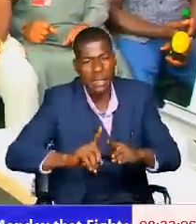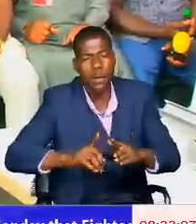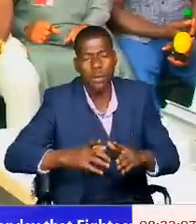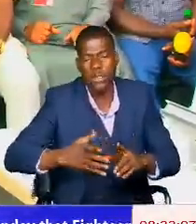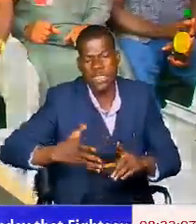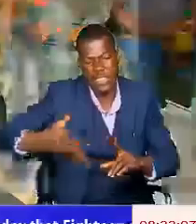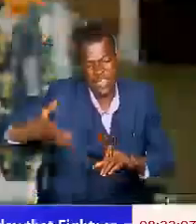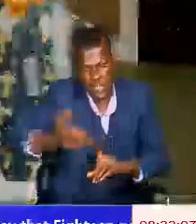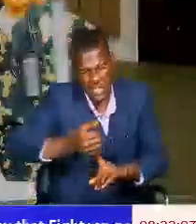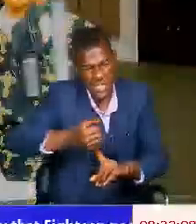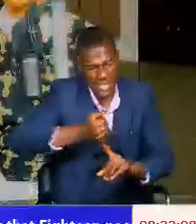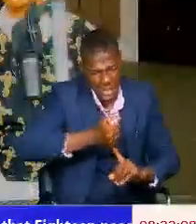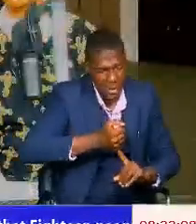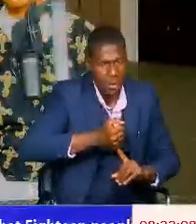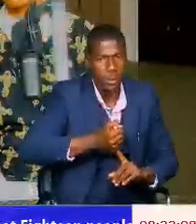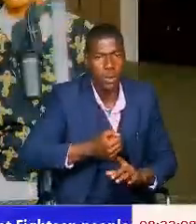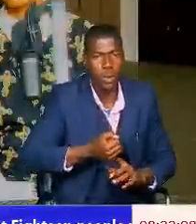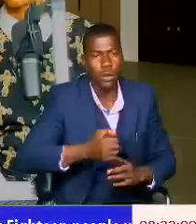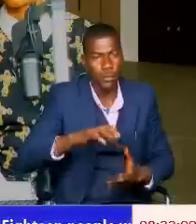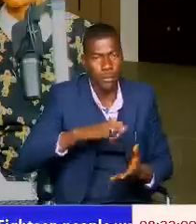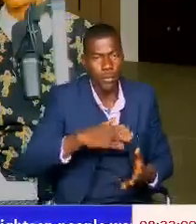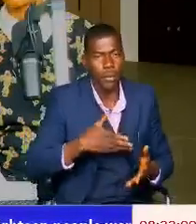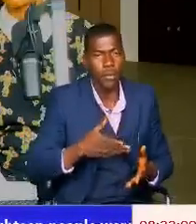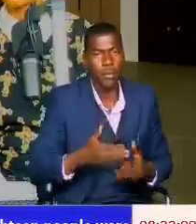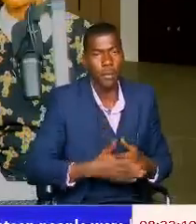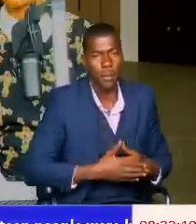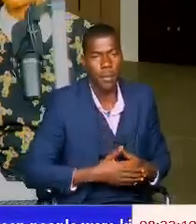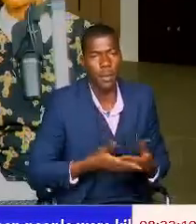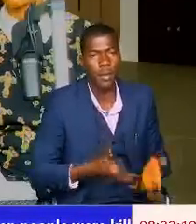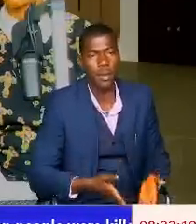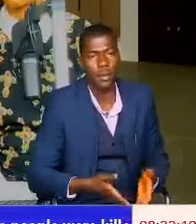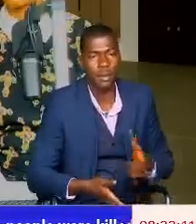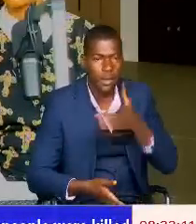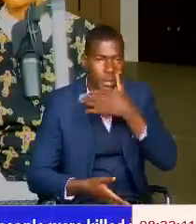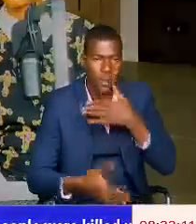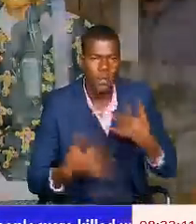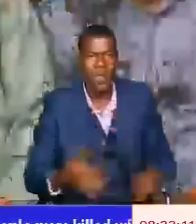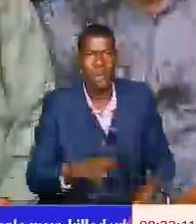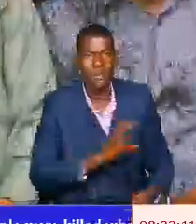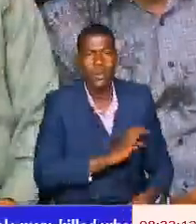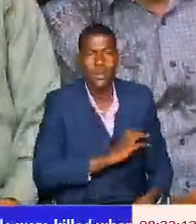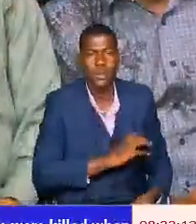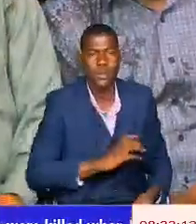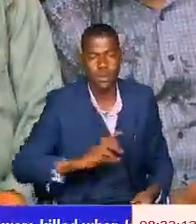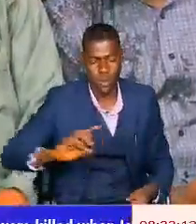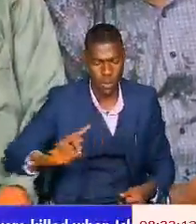spot. Made them delete them. Nine police from nowhere just show.